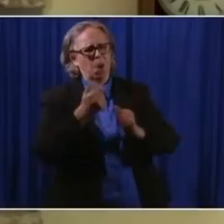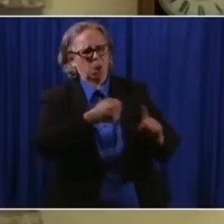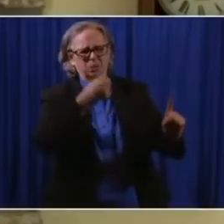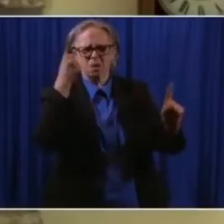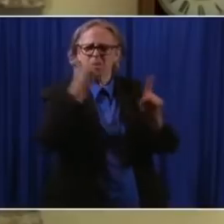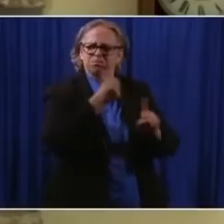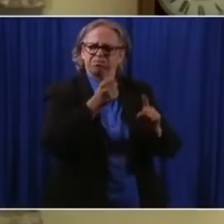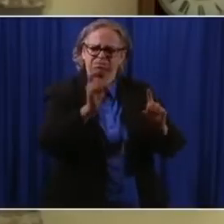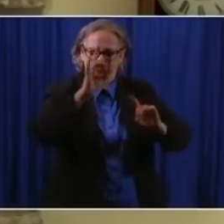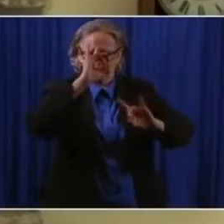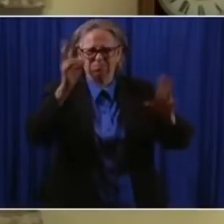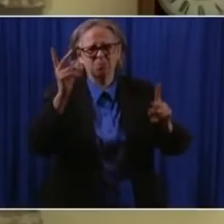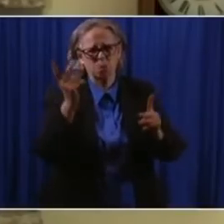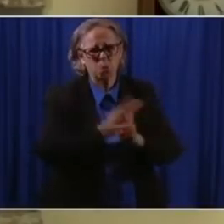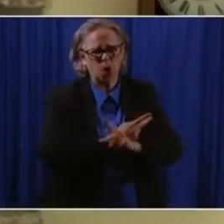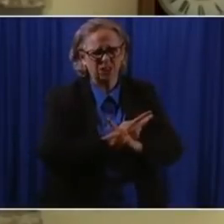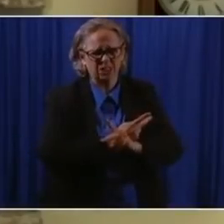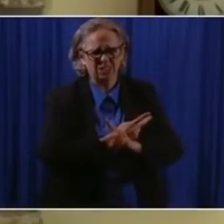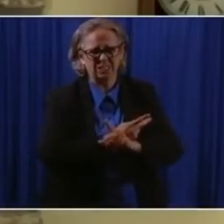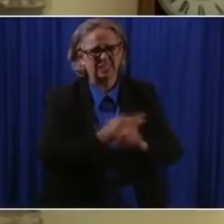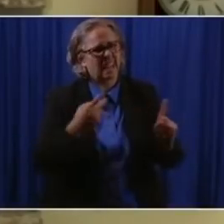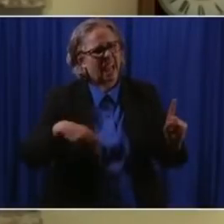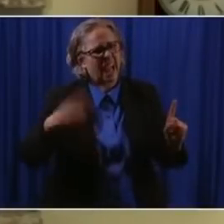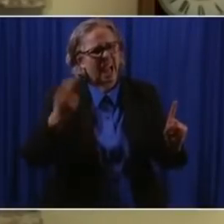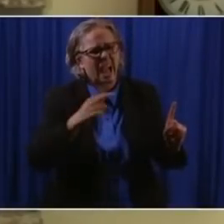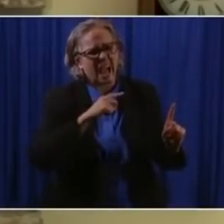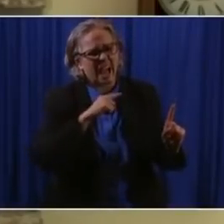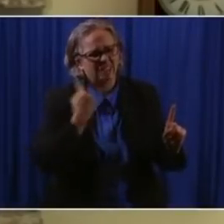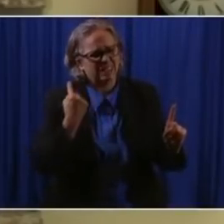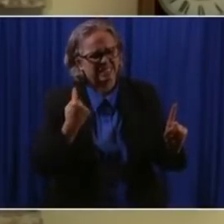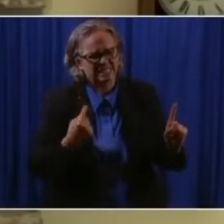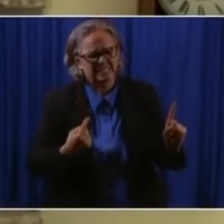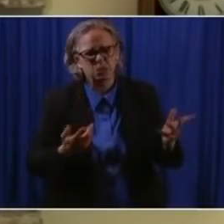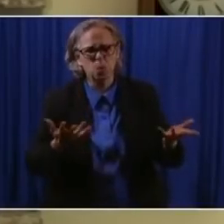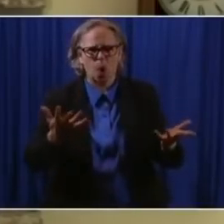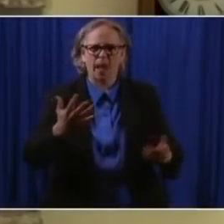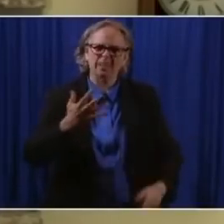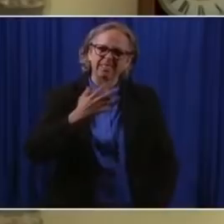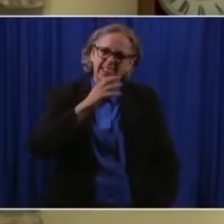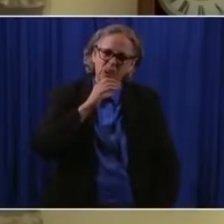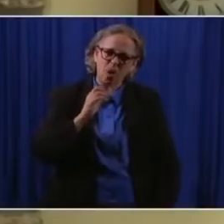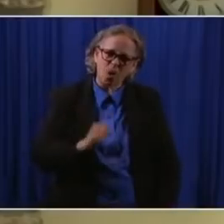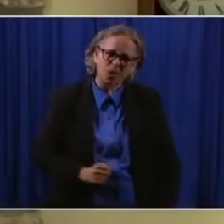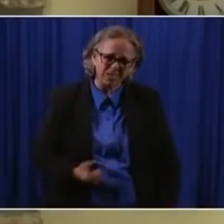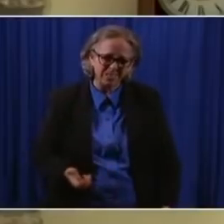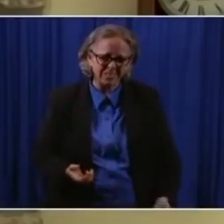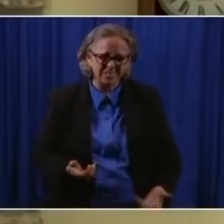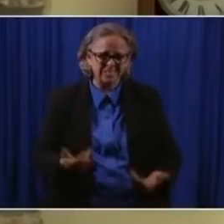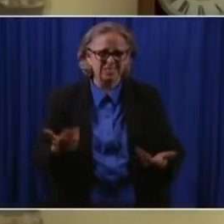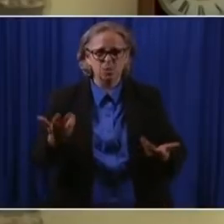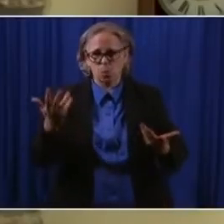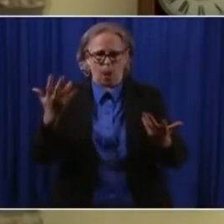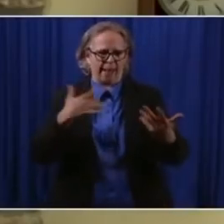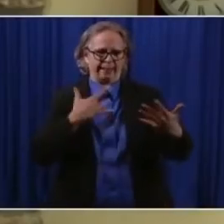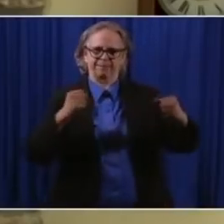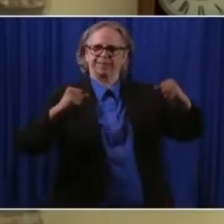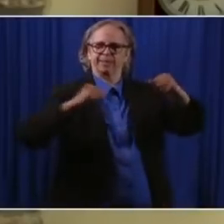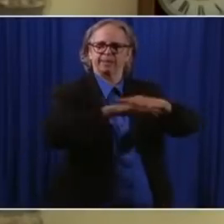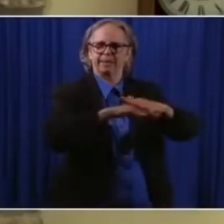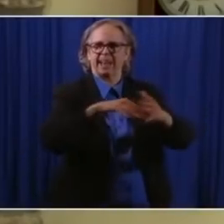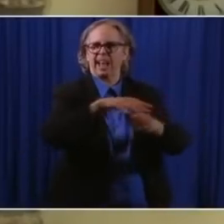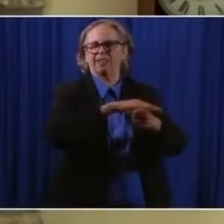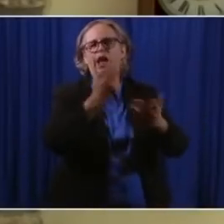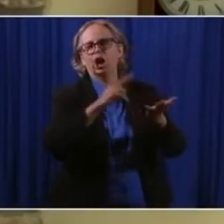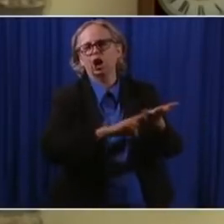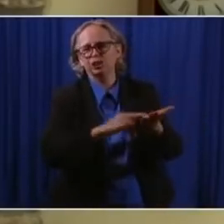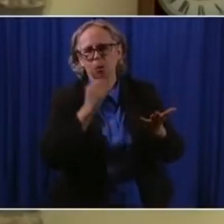COVID-19 and to the congregate nature of many long-term care facilities. Closures and restrictions have impacted nursing homes, assisted